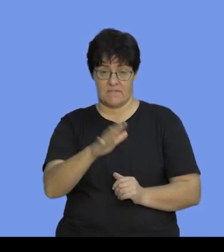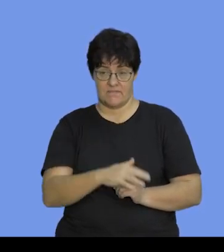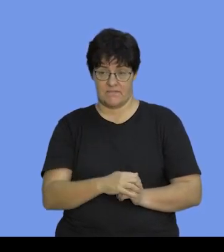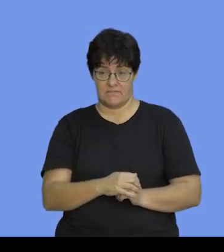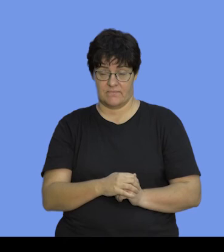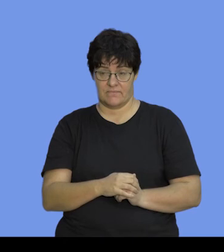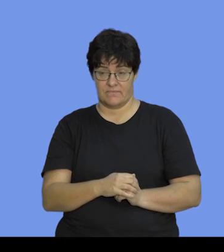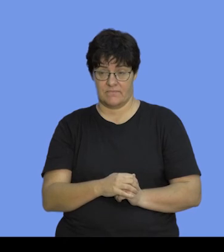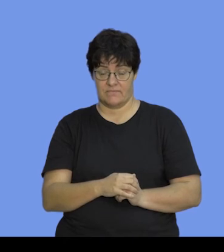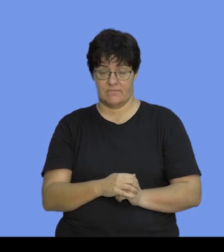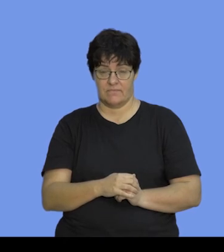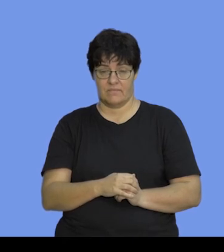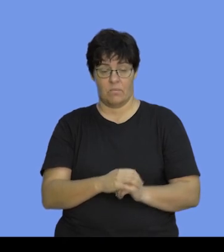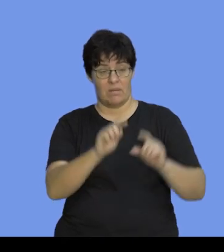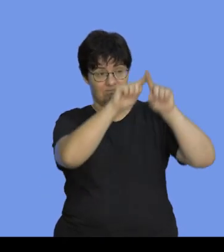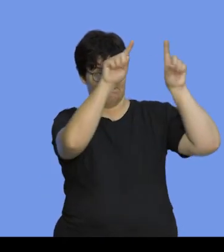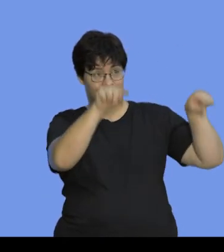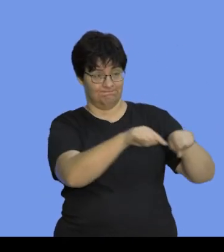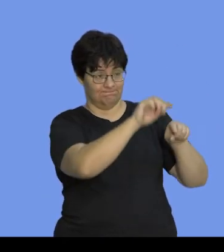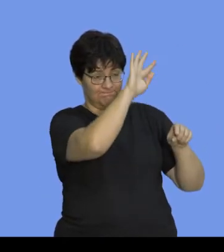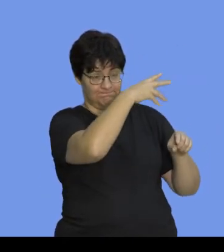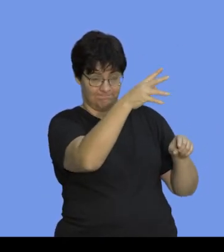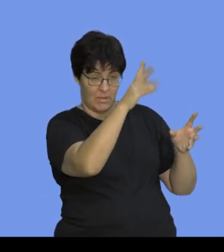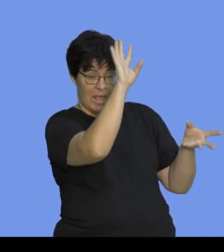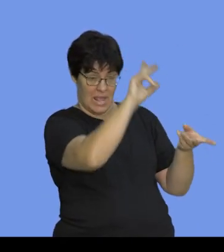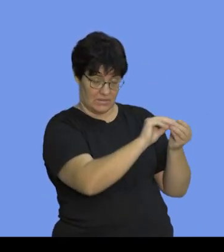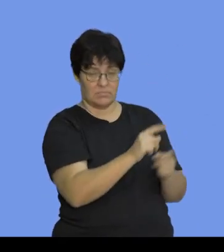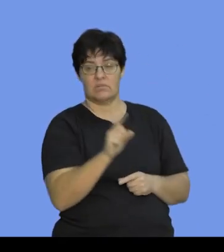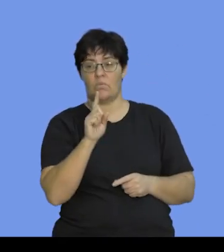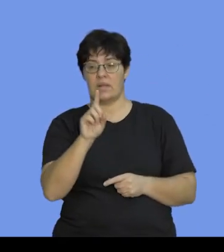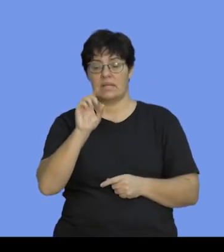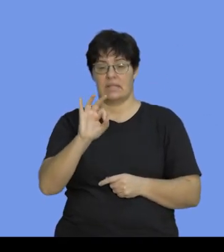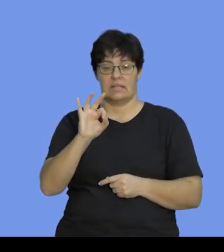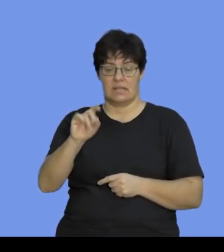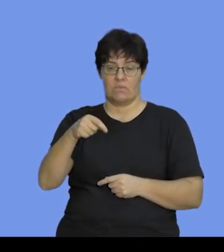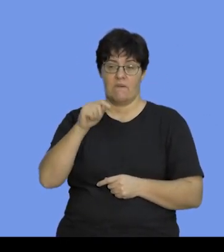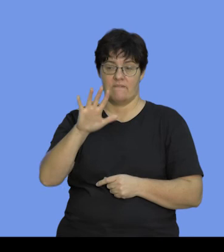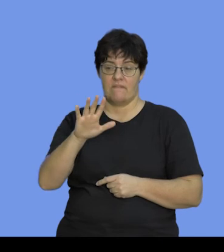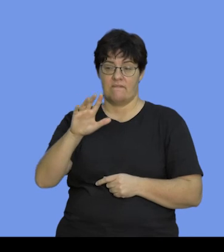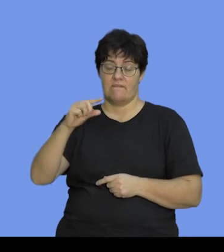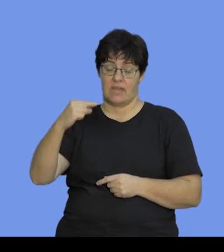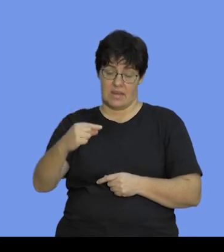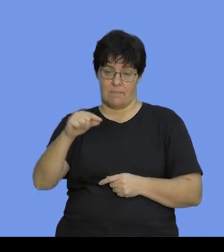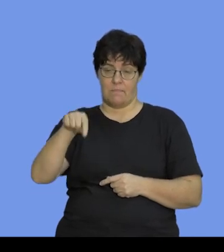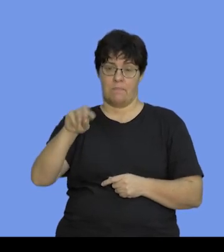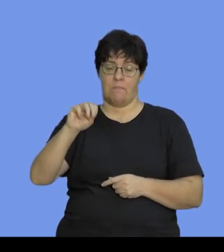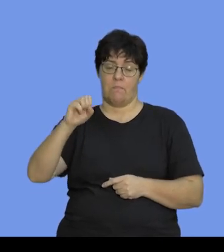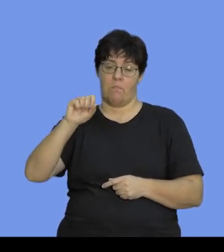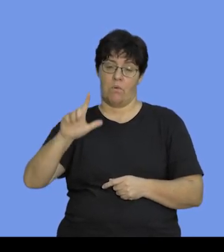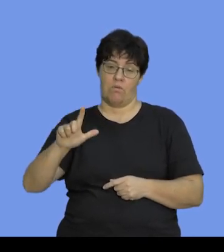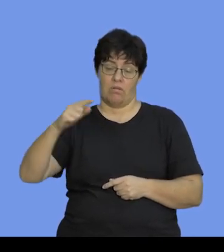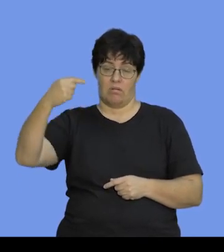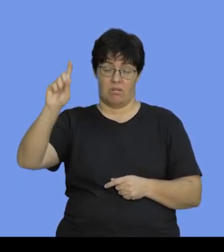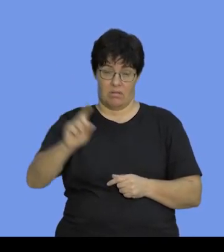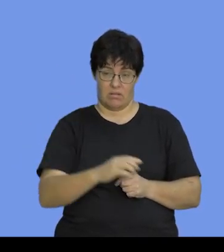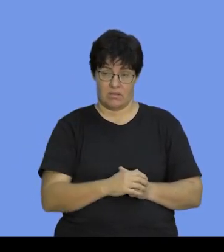get from the periodic table, okay? Grams per mole, right? This is what we need, okay?